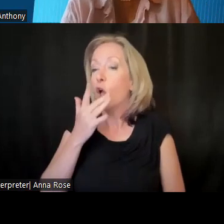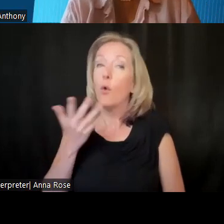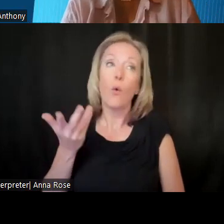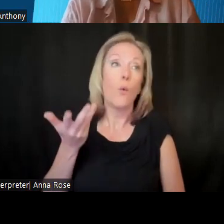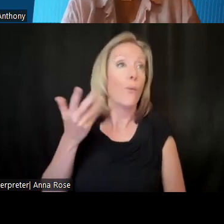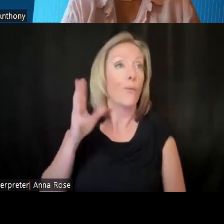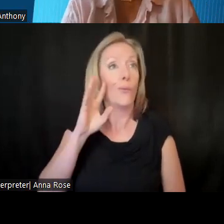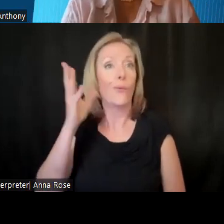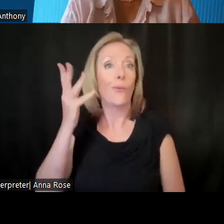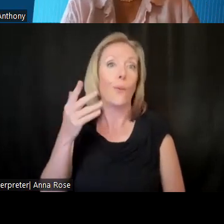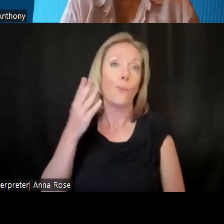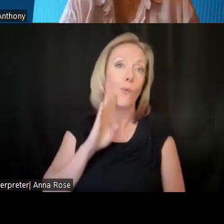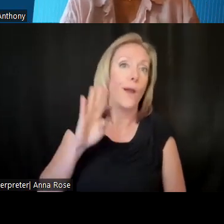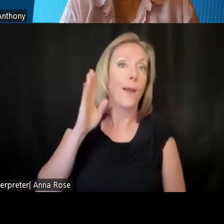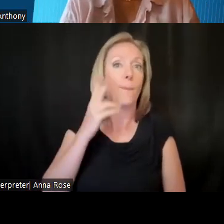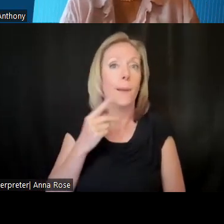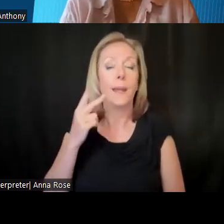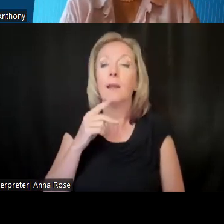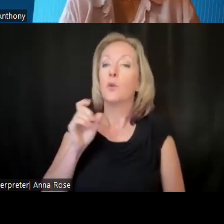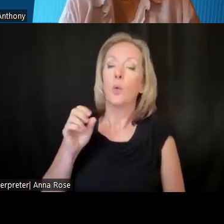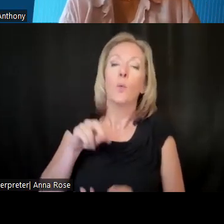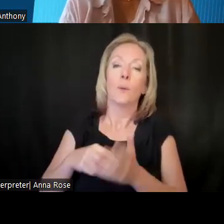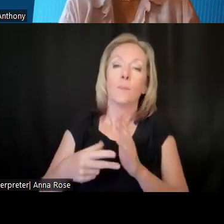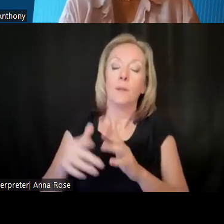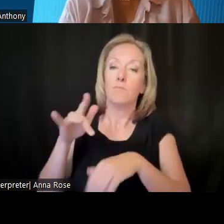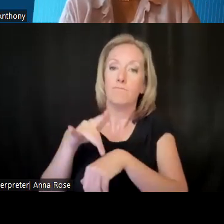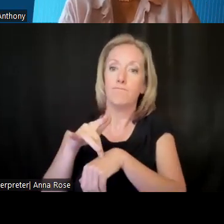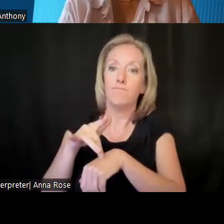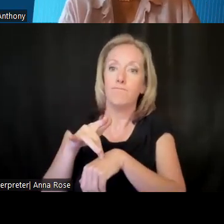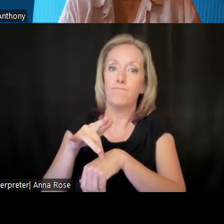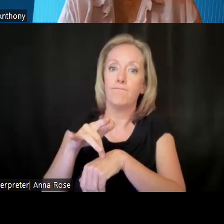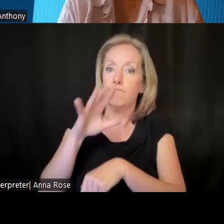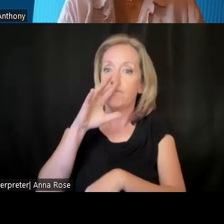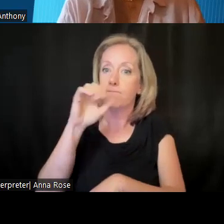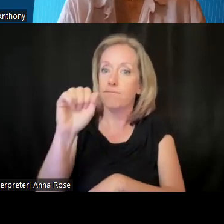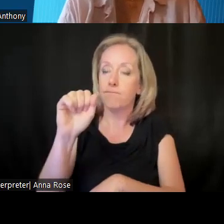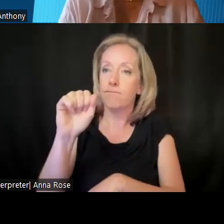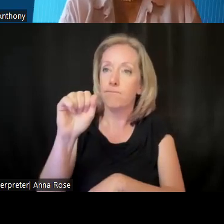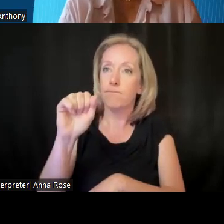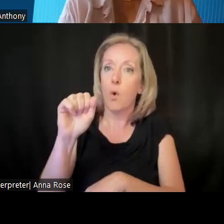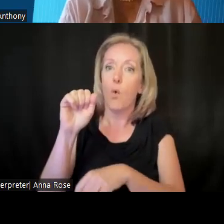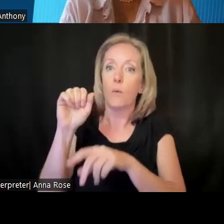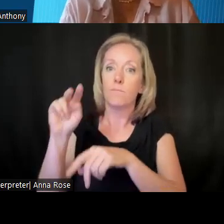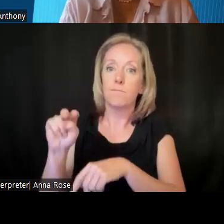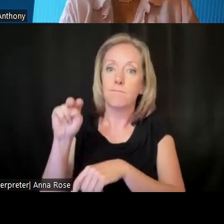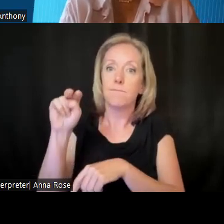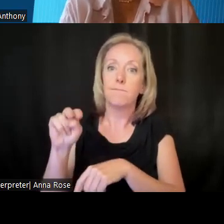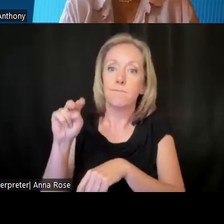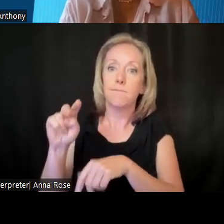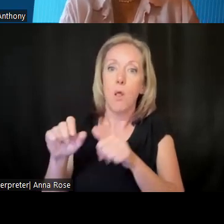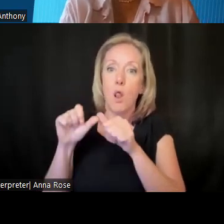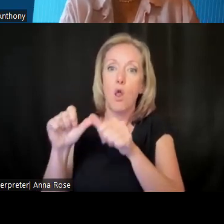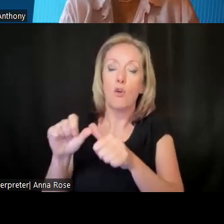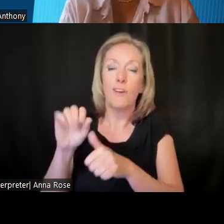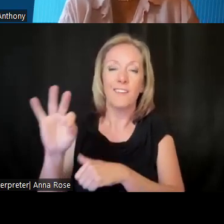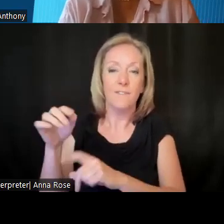says brown or pink. This is the kid that seems to look at things more because they are a specific color.